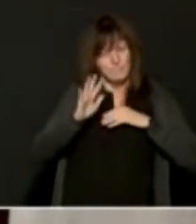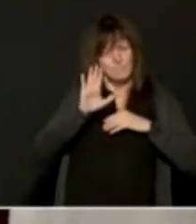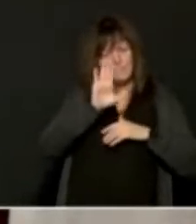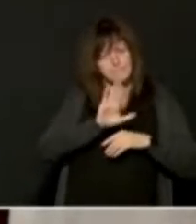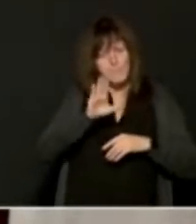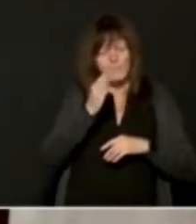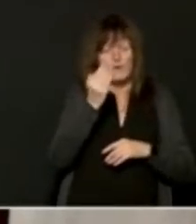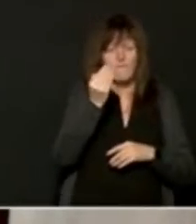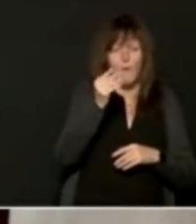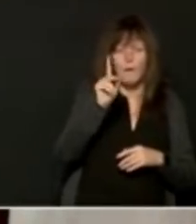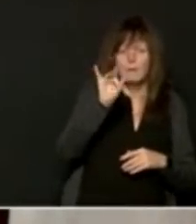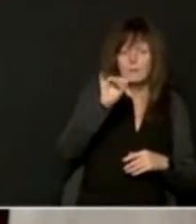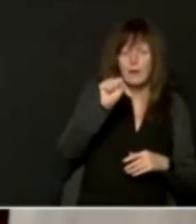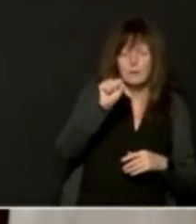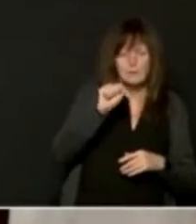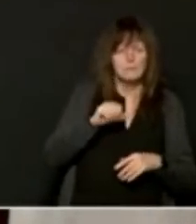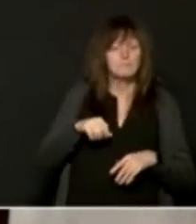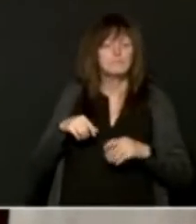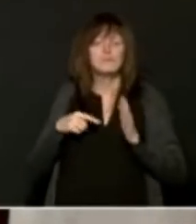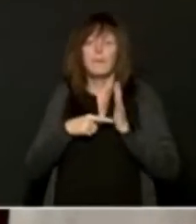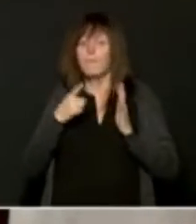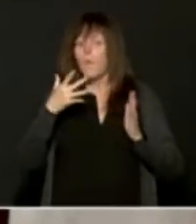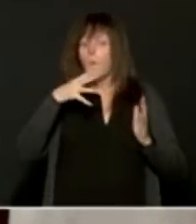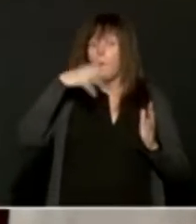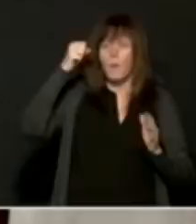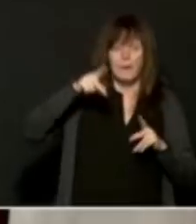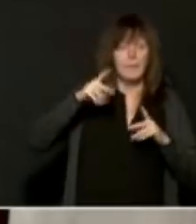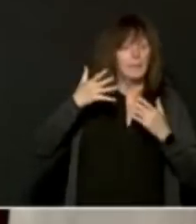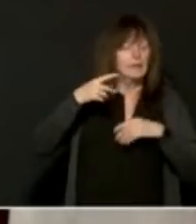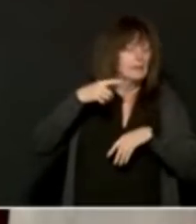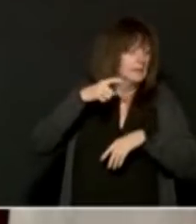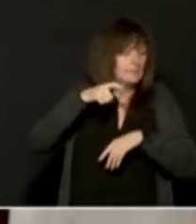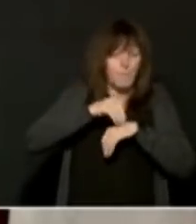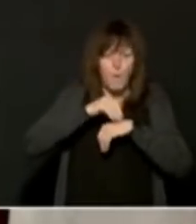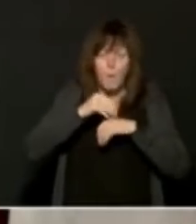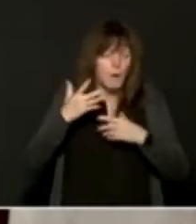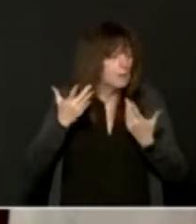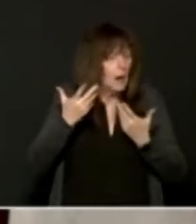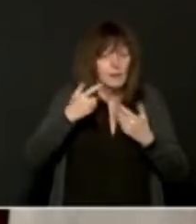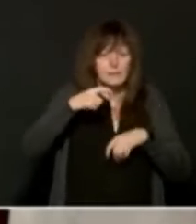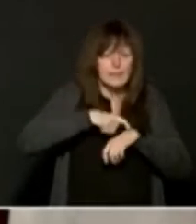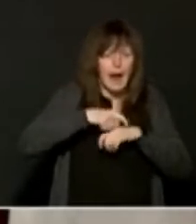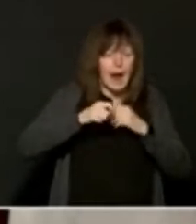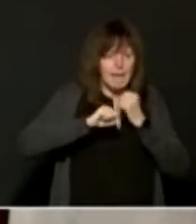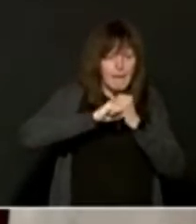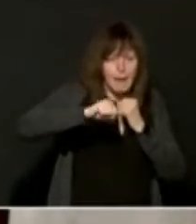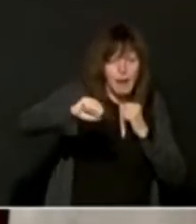older people. But even after one dose, the experience in Ontario has been very good.